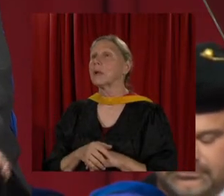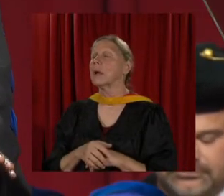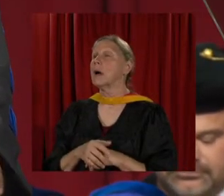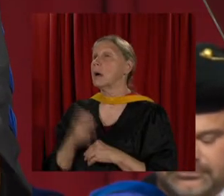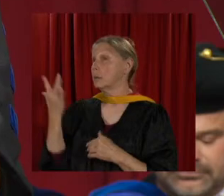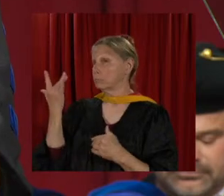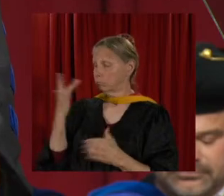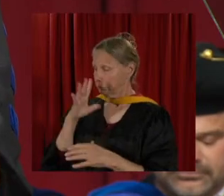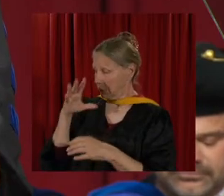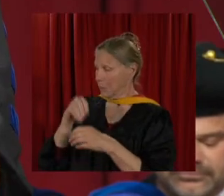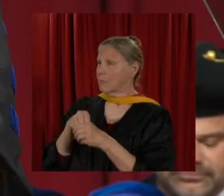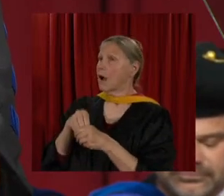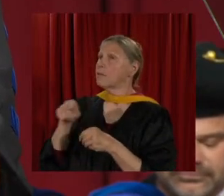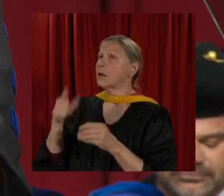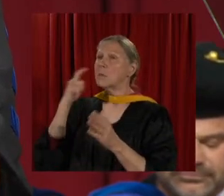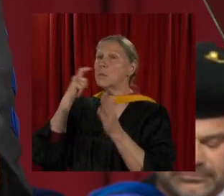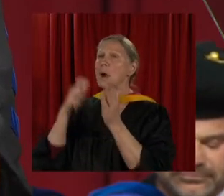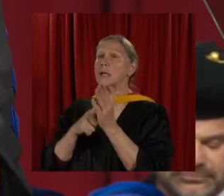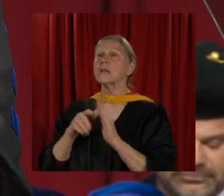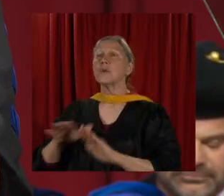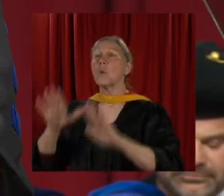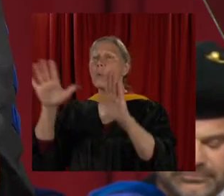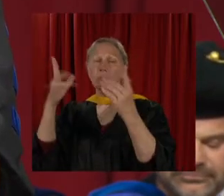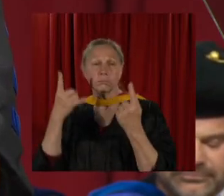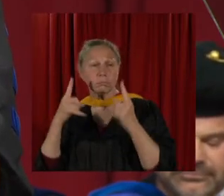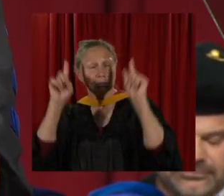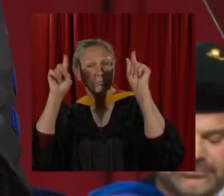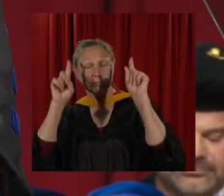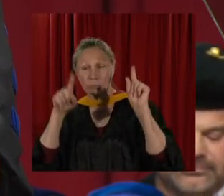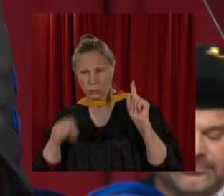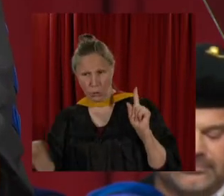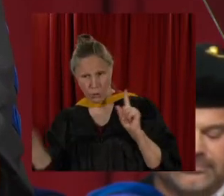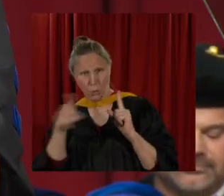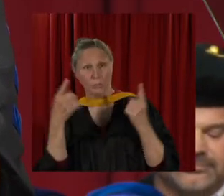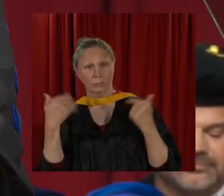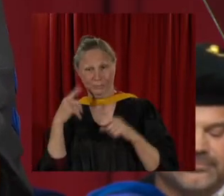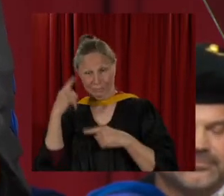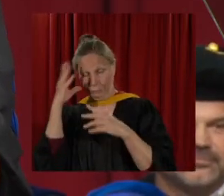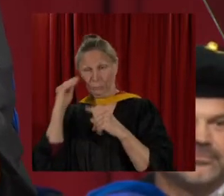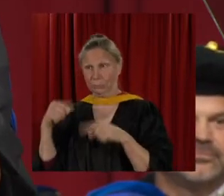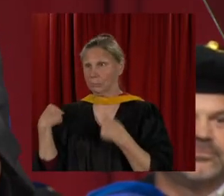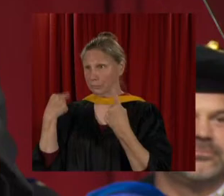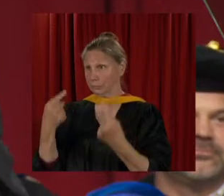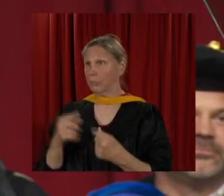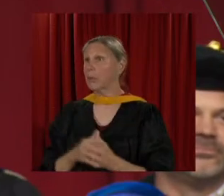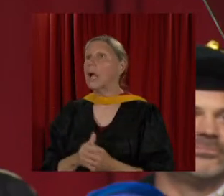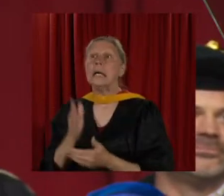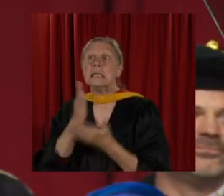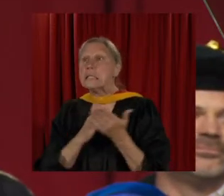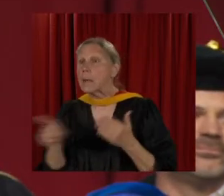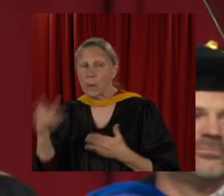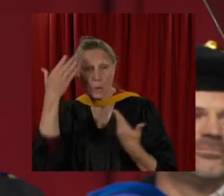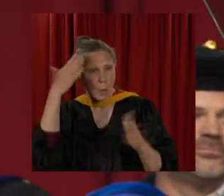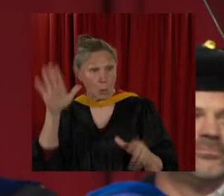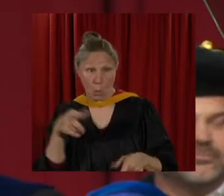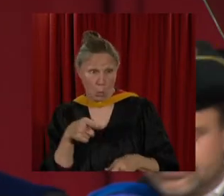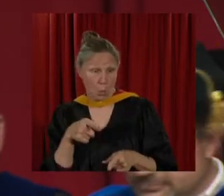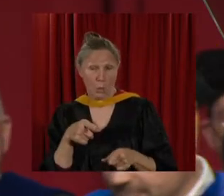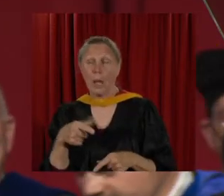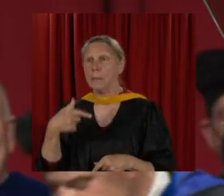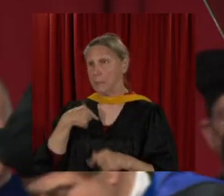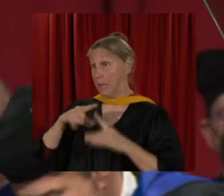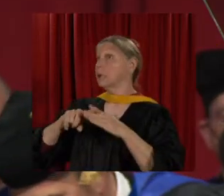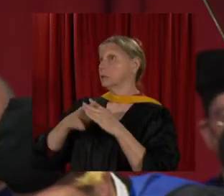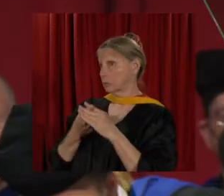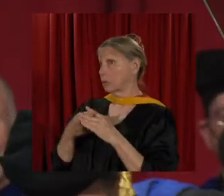in recognizing the wonderful accomplishments that you have made. Some of you may not know, but I began